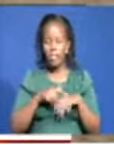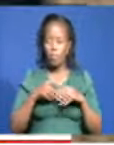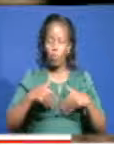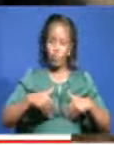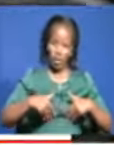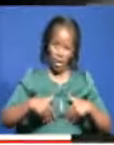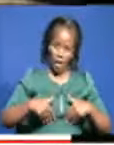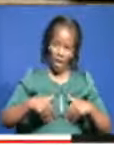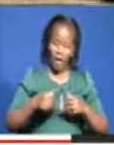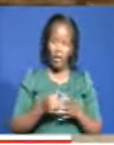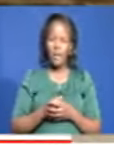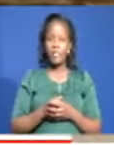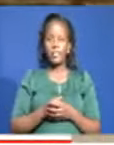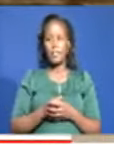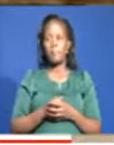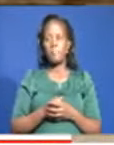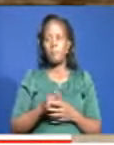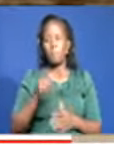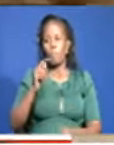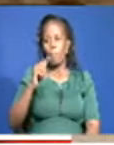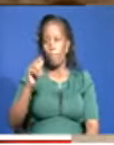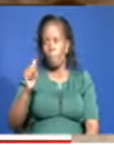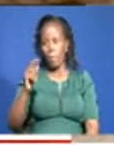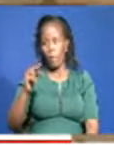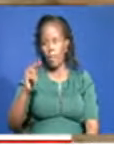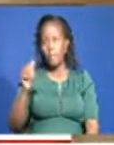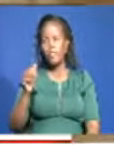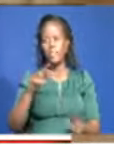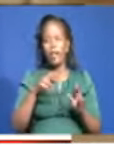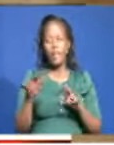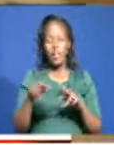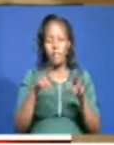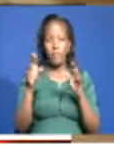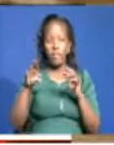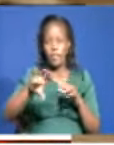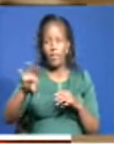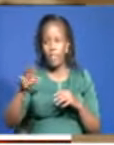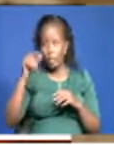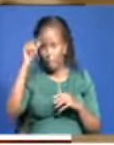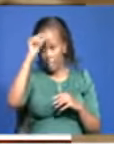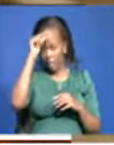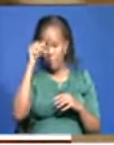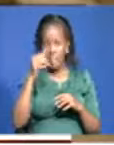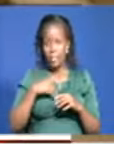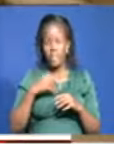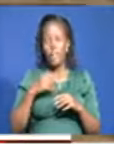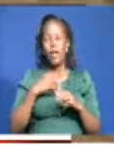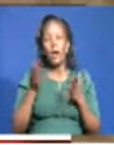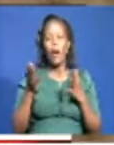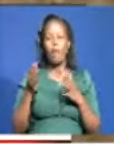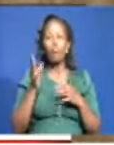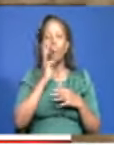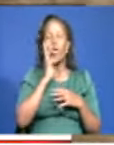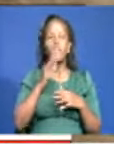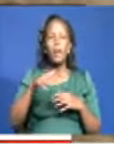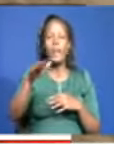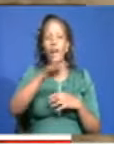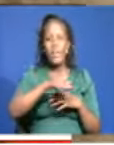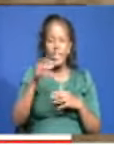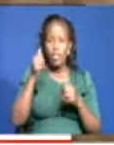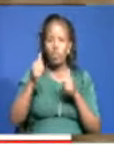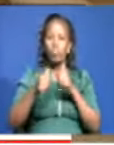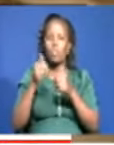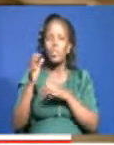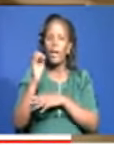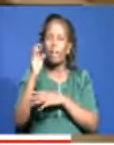And in Tana River, the county government has launched a water tracking exercise targeting water stress areas that are far from the river as